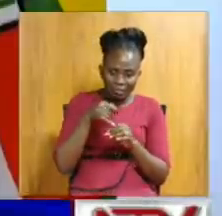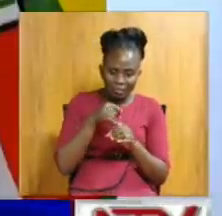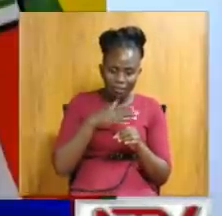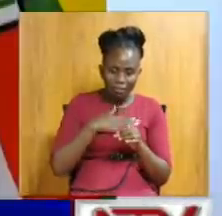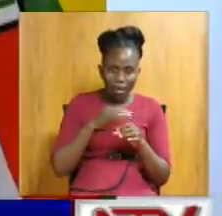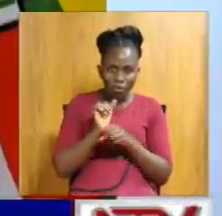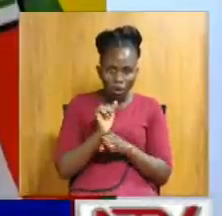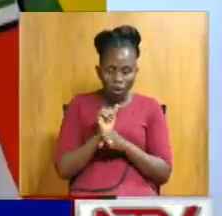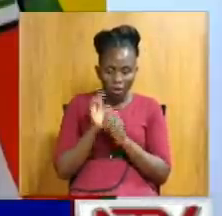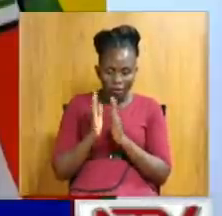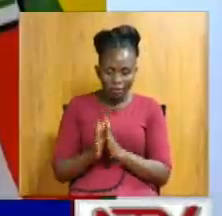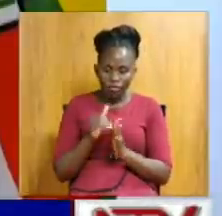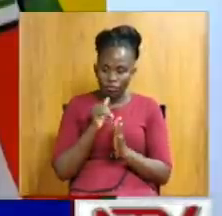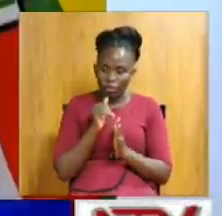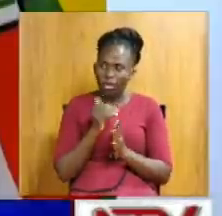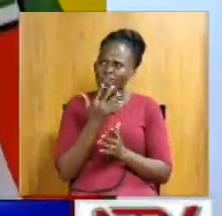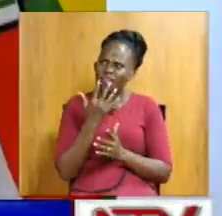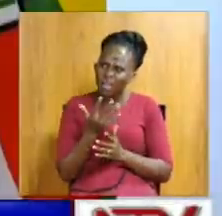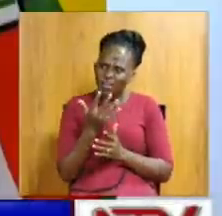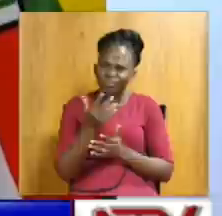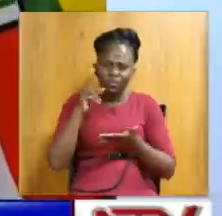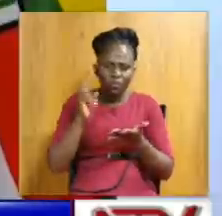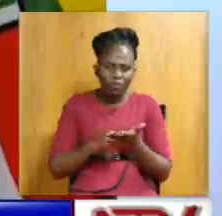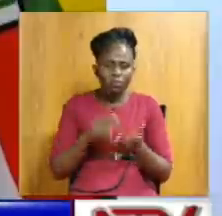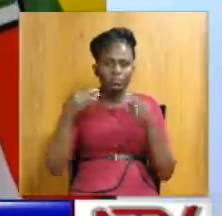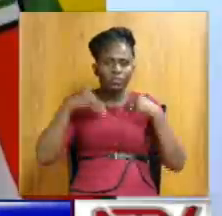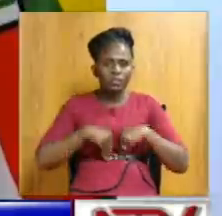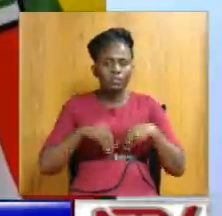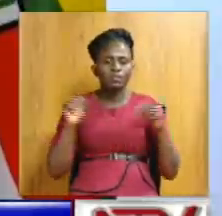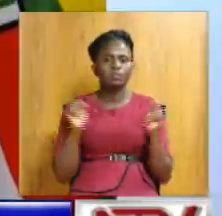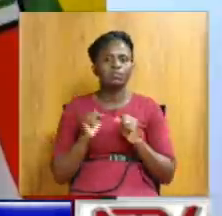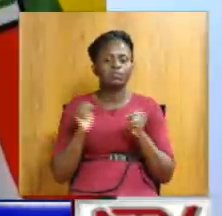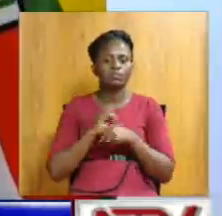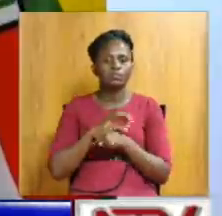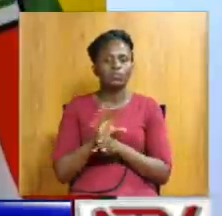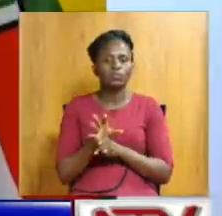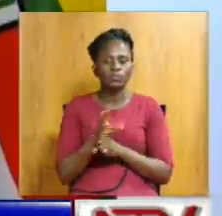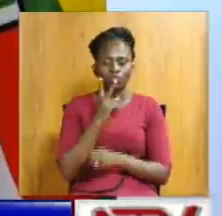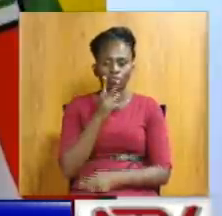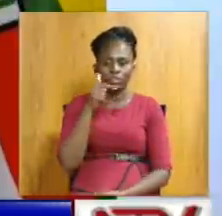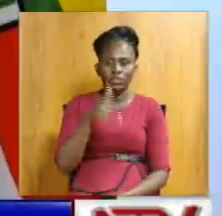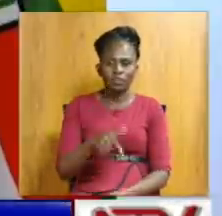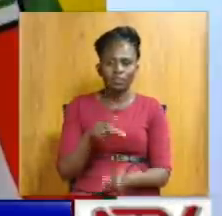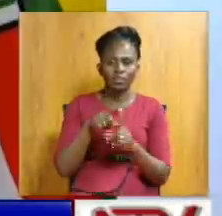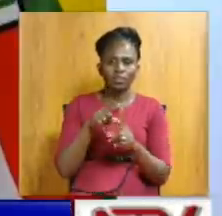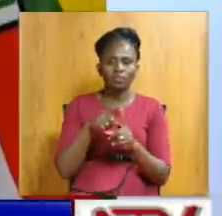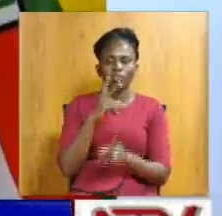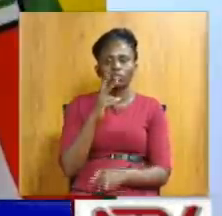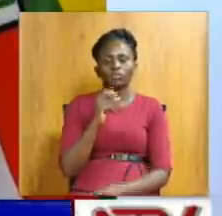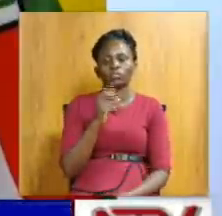not less than 5 were found positive with corona on the 27th of December